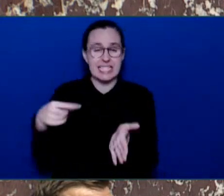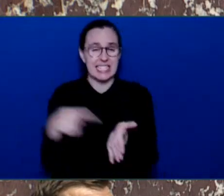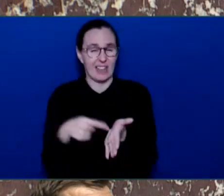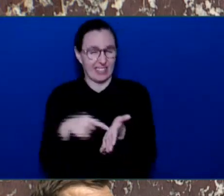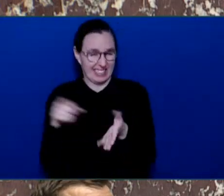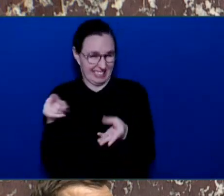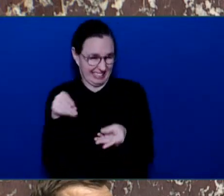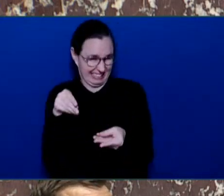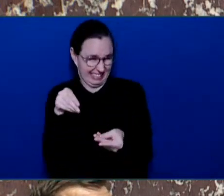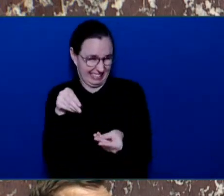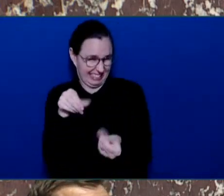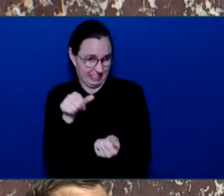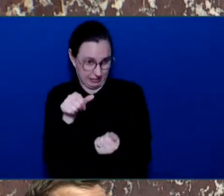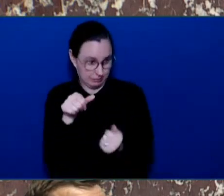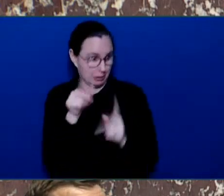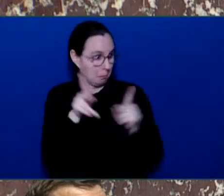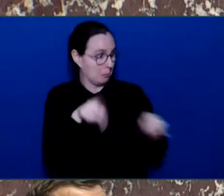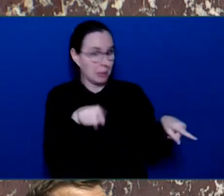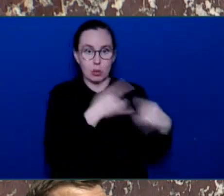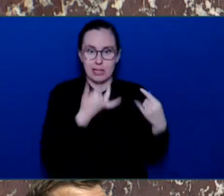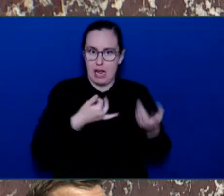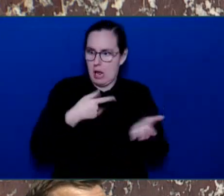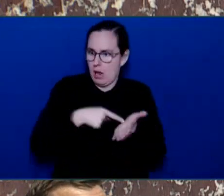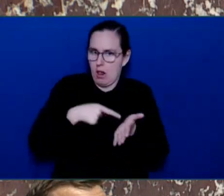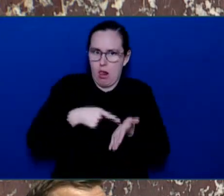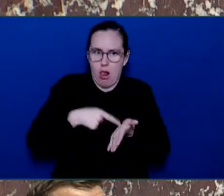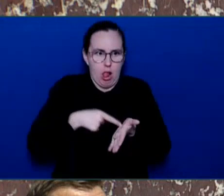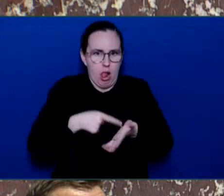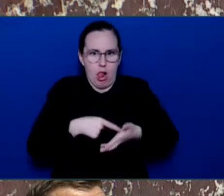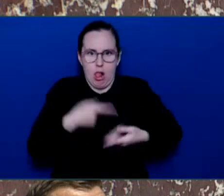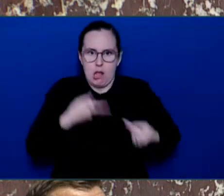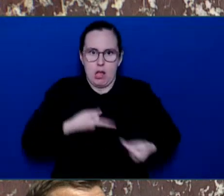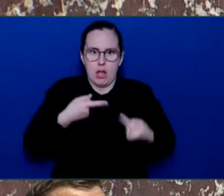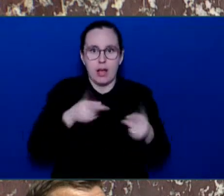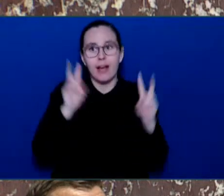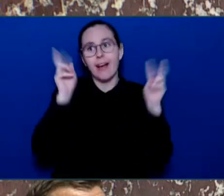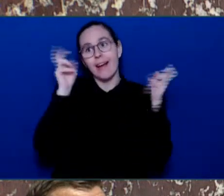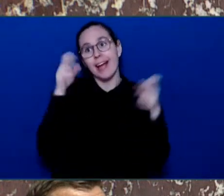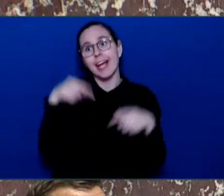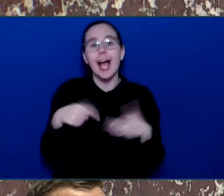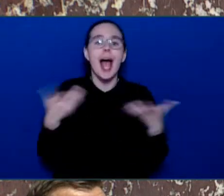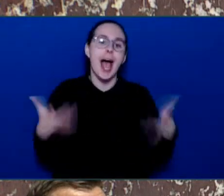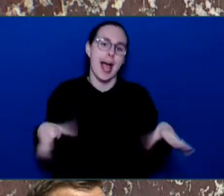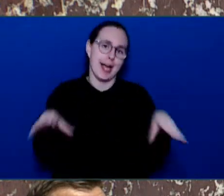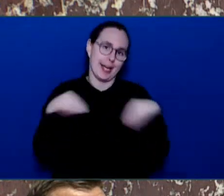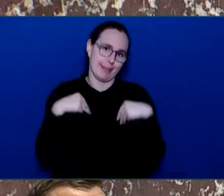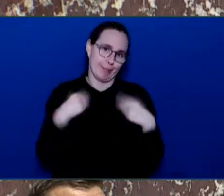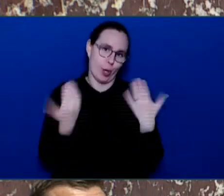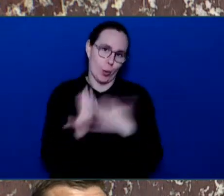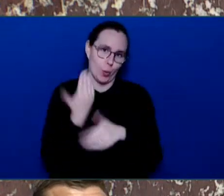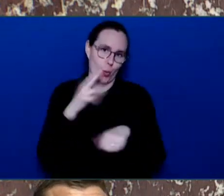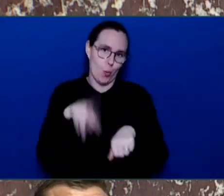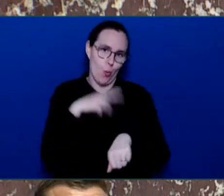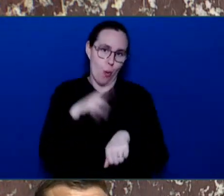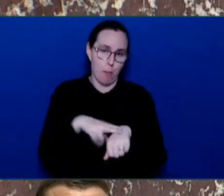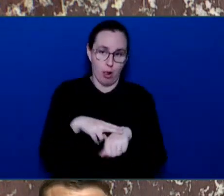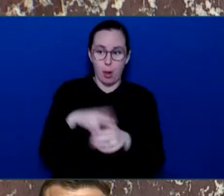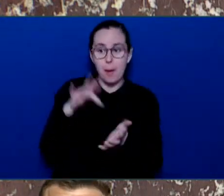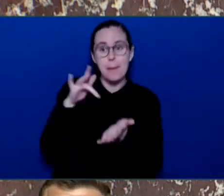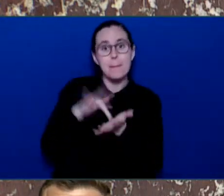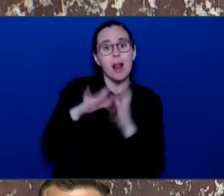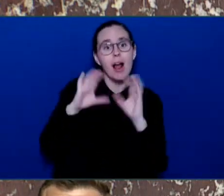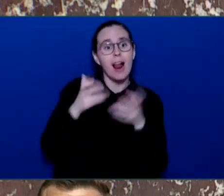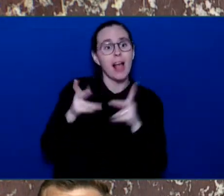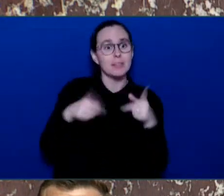new normal of an NDP middle-class squeeze. With mortgage rates at their highest point in two decades, James